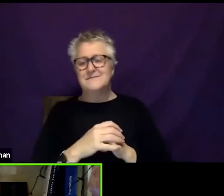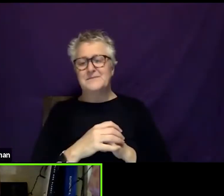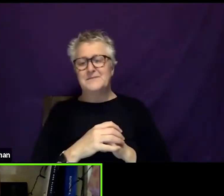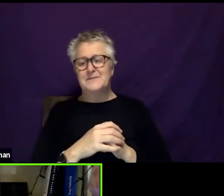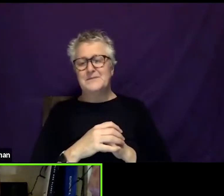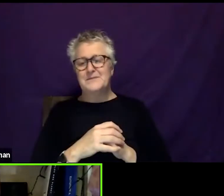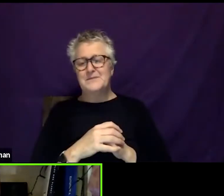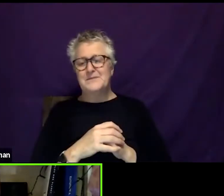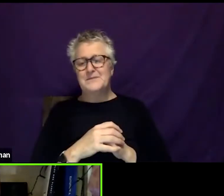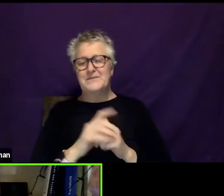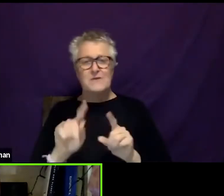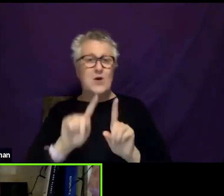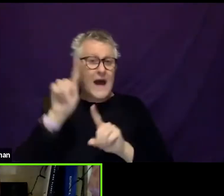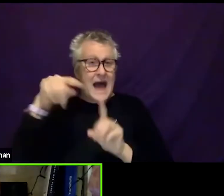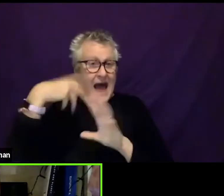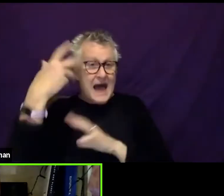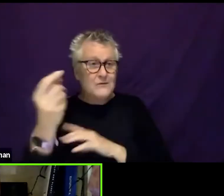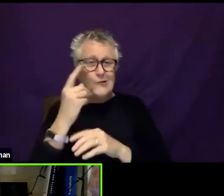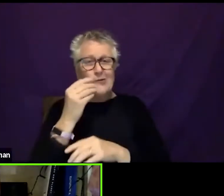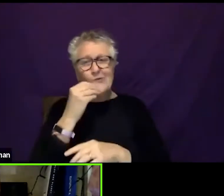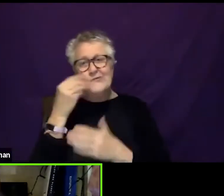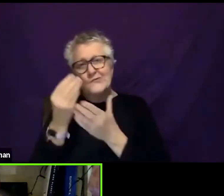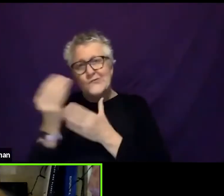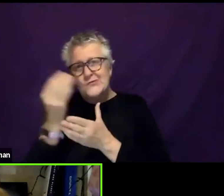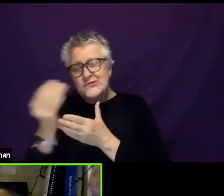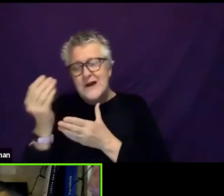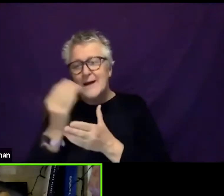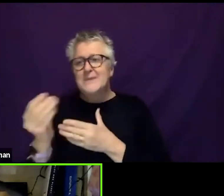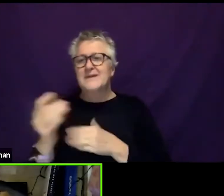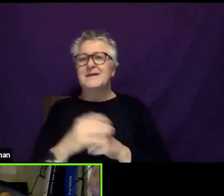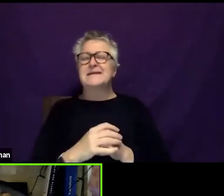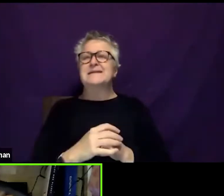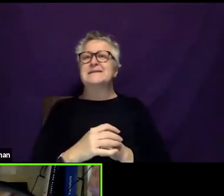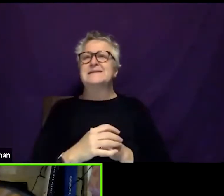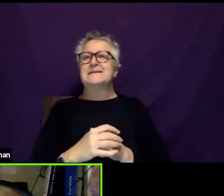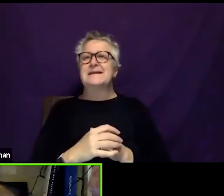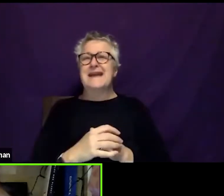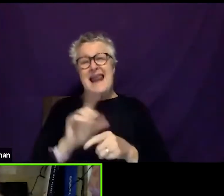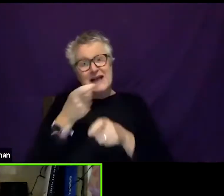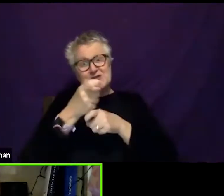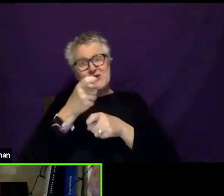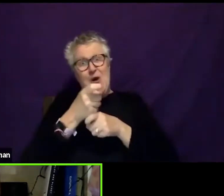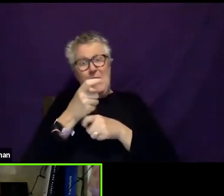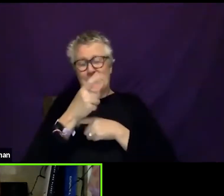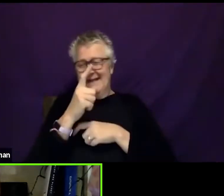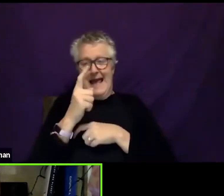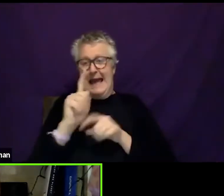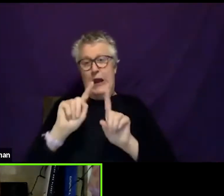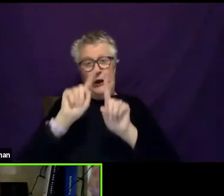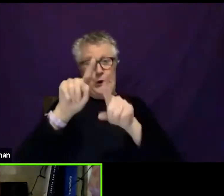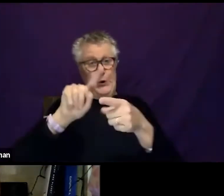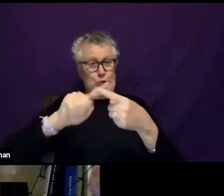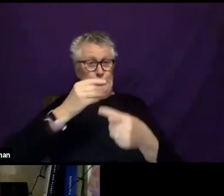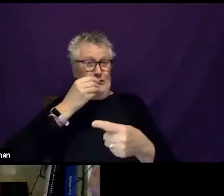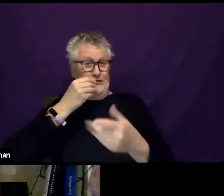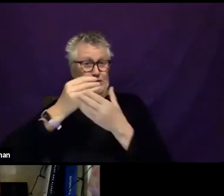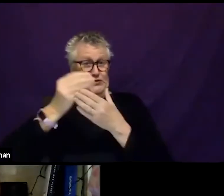something to do. One day I'll buy milk, and then the next day I'll buy eggs, and then the next day I'll buy a banana.